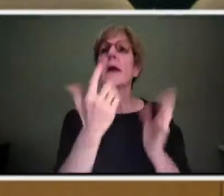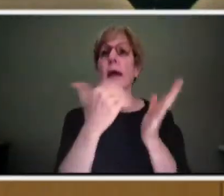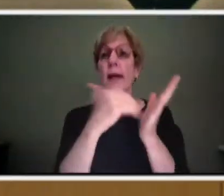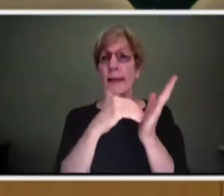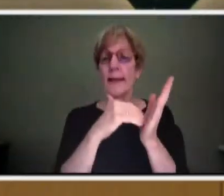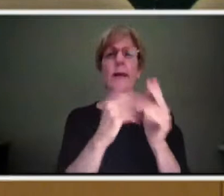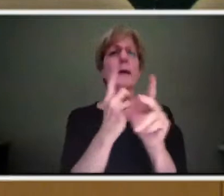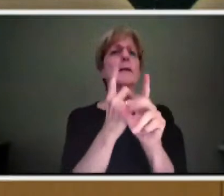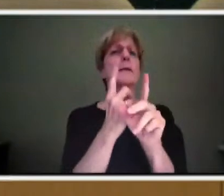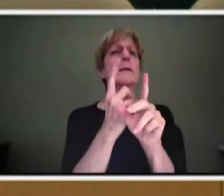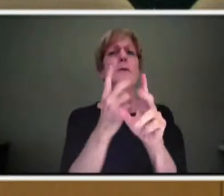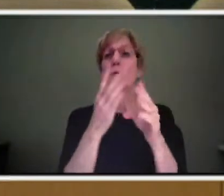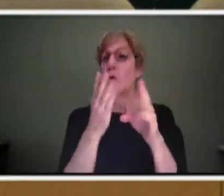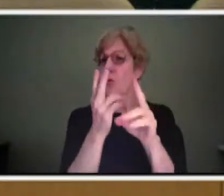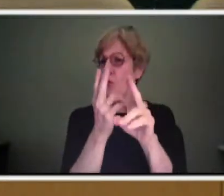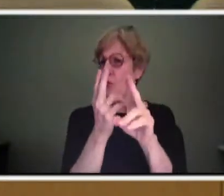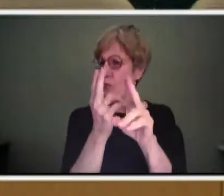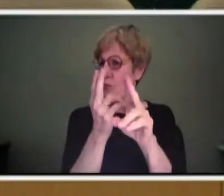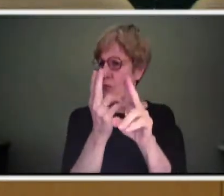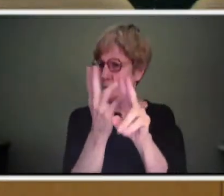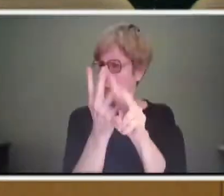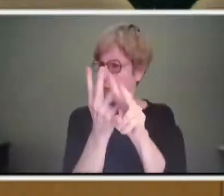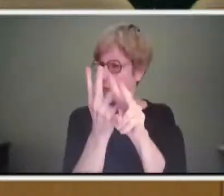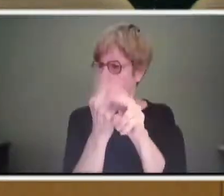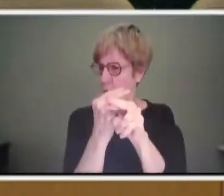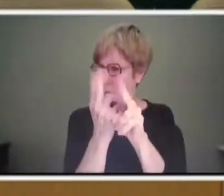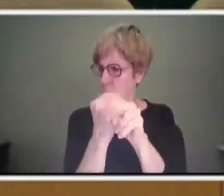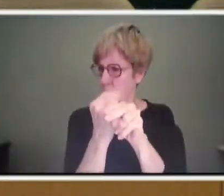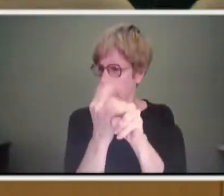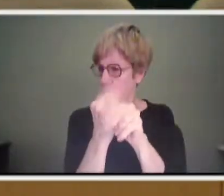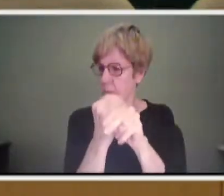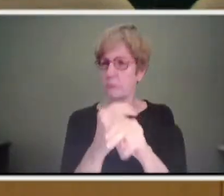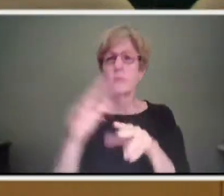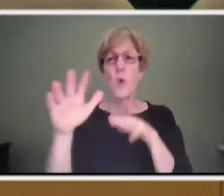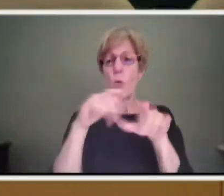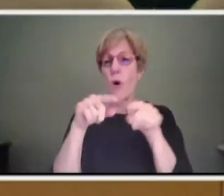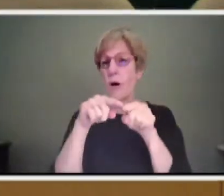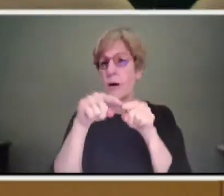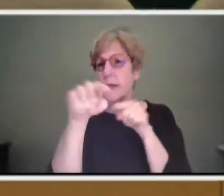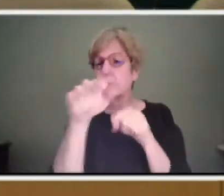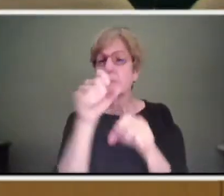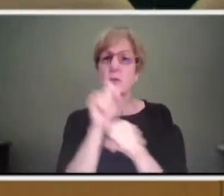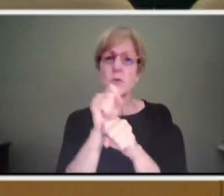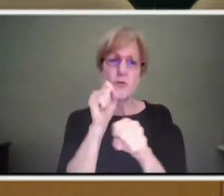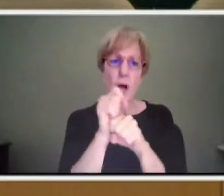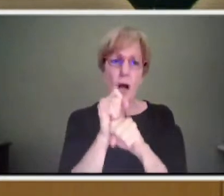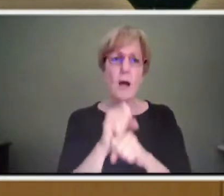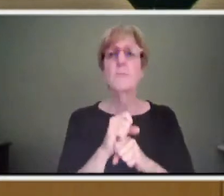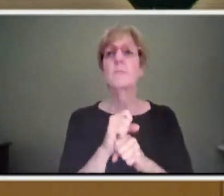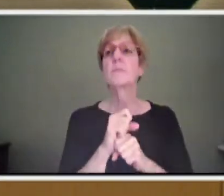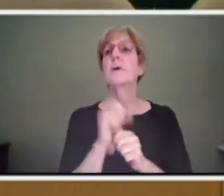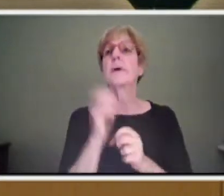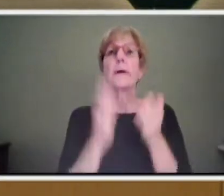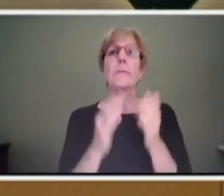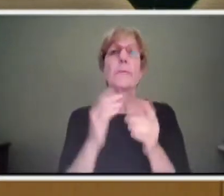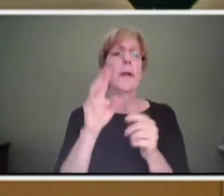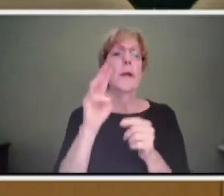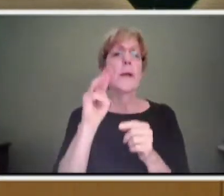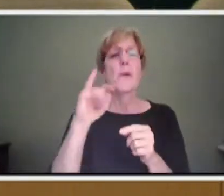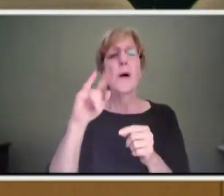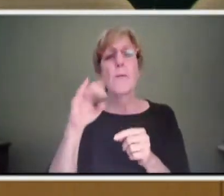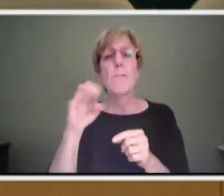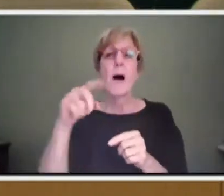place. We're on 4-lane frontage, walking distance to employment, probably within a mile to